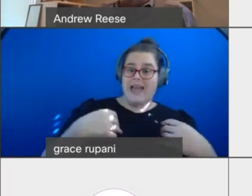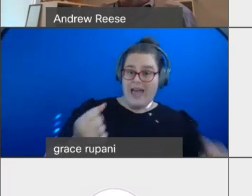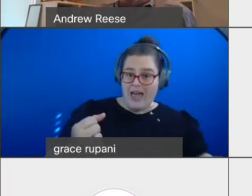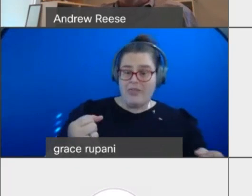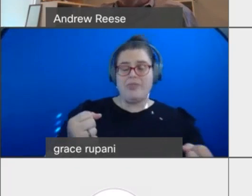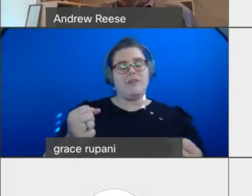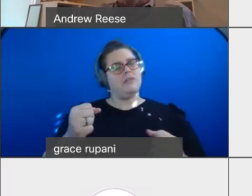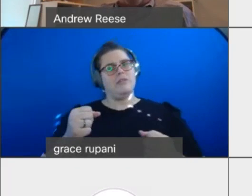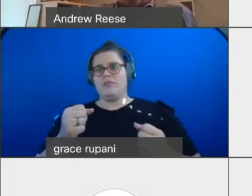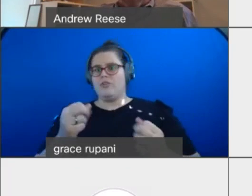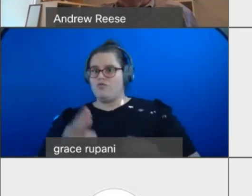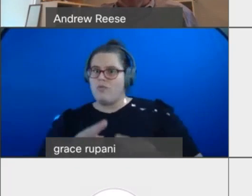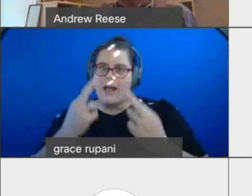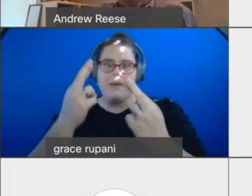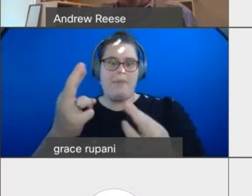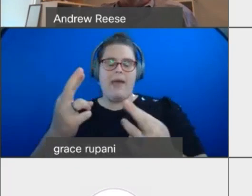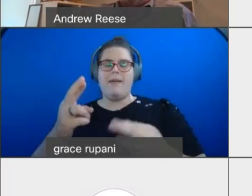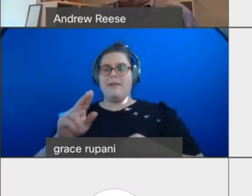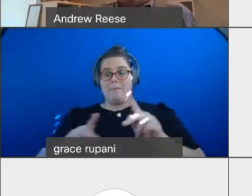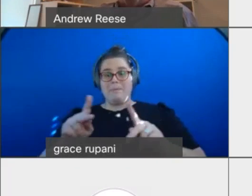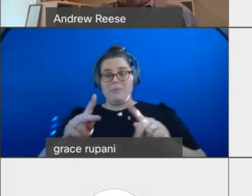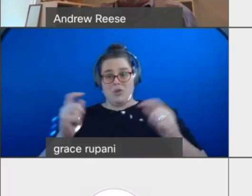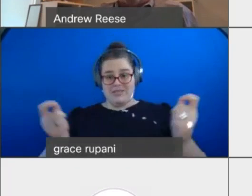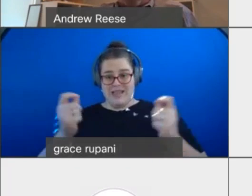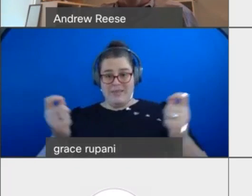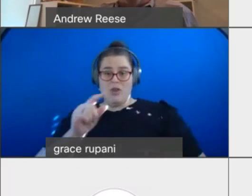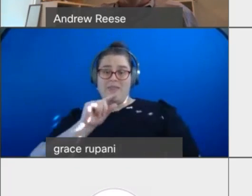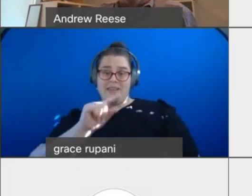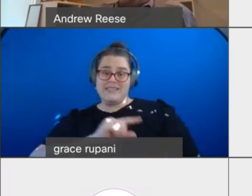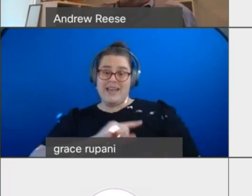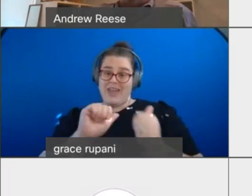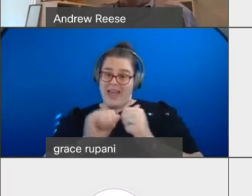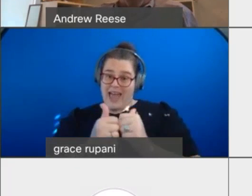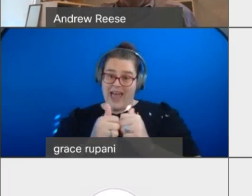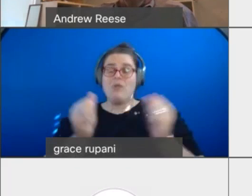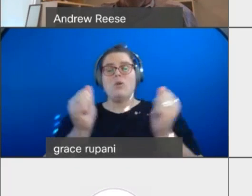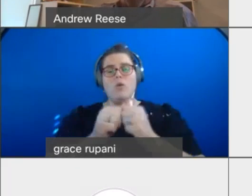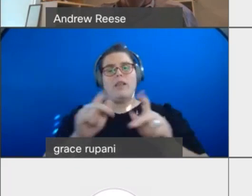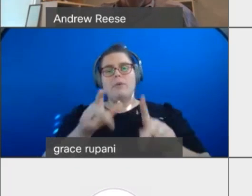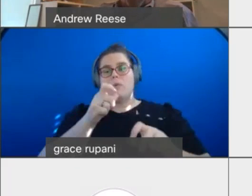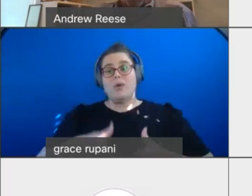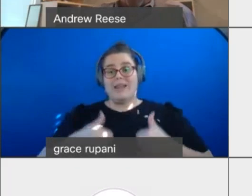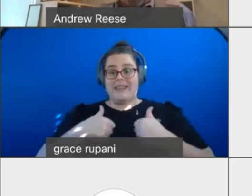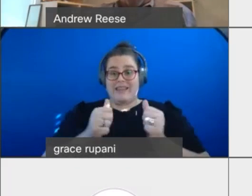should celebrate Thanksgiving with household members only.